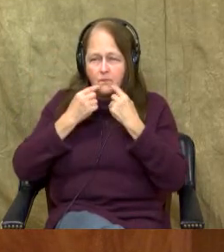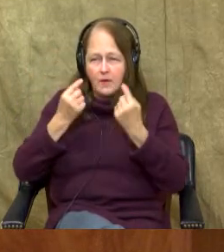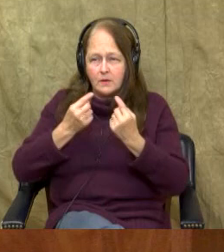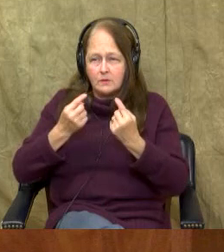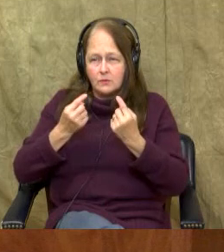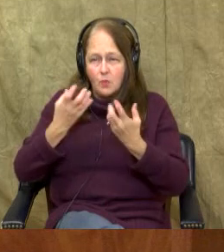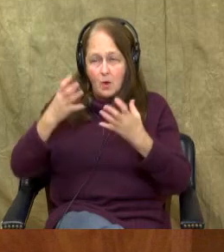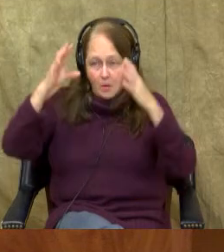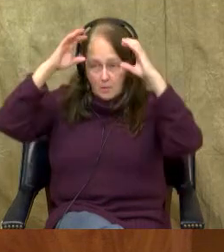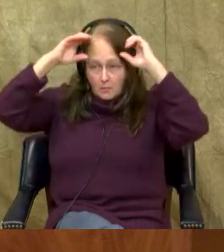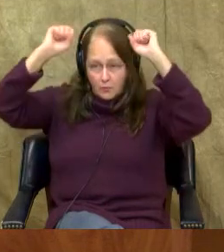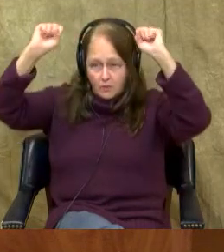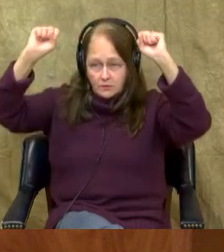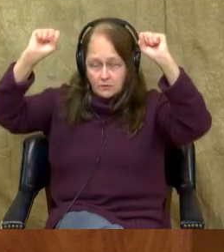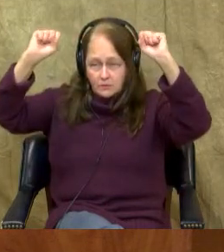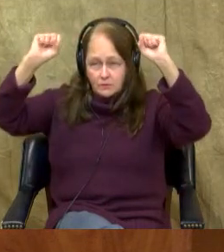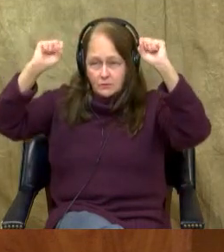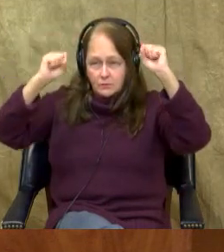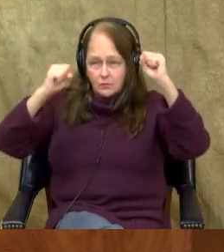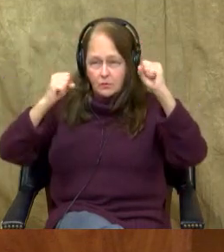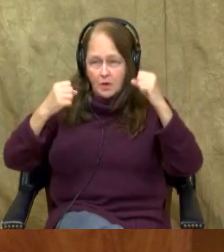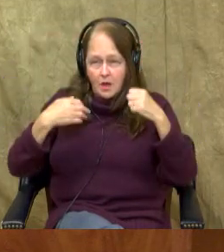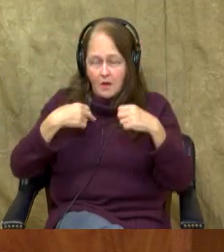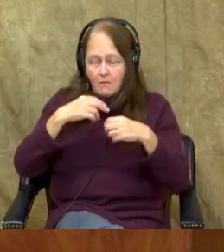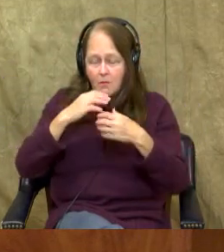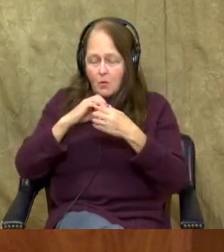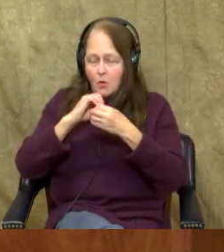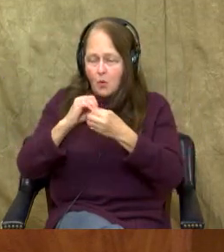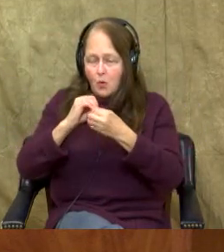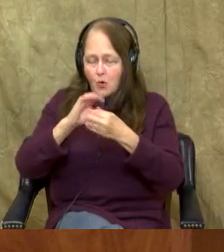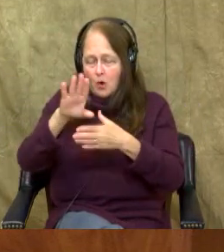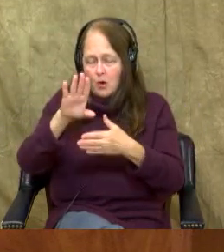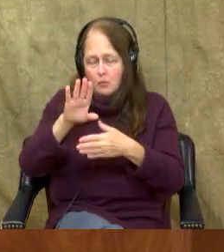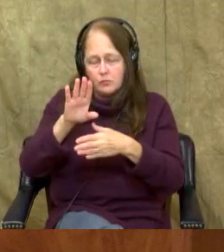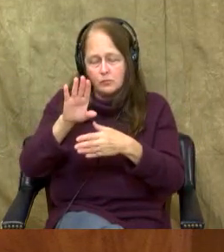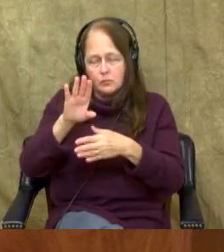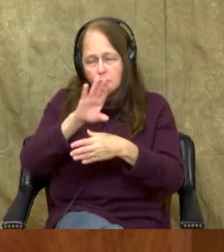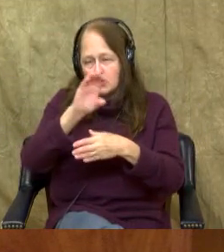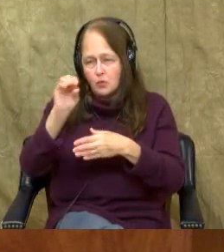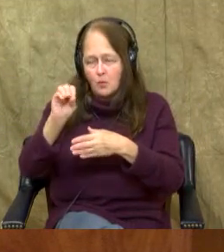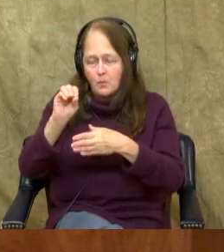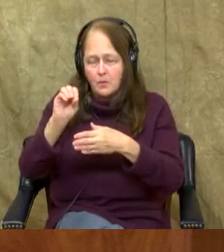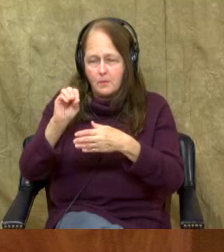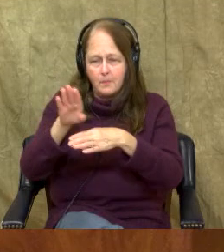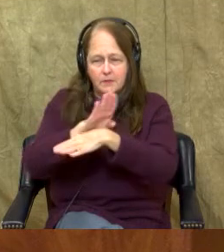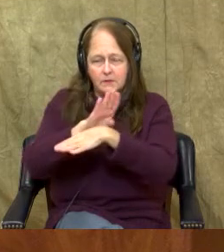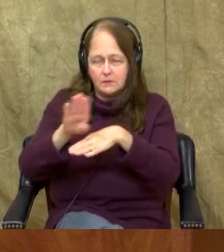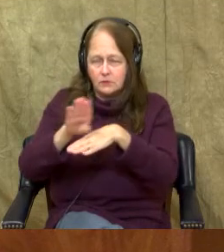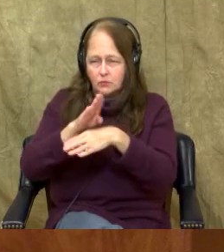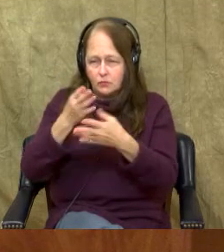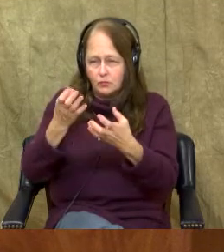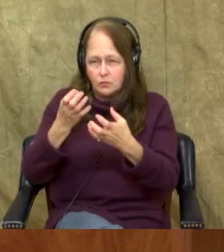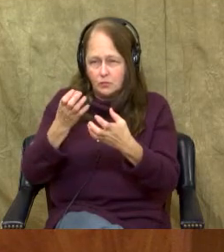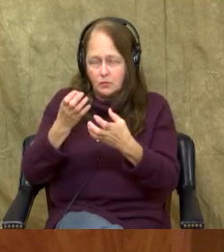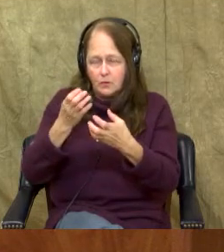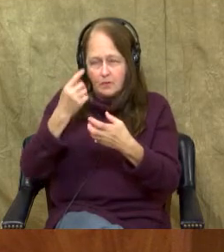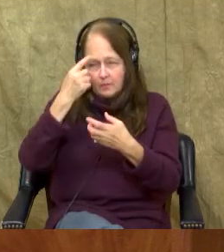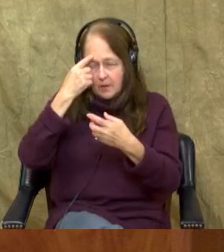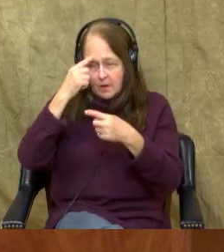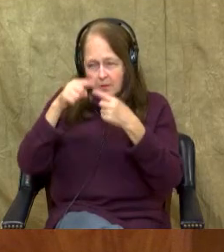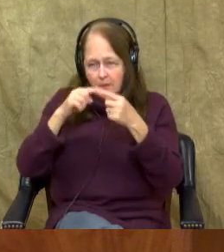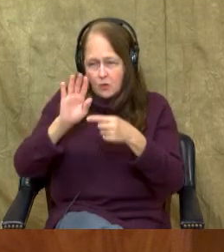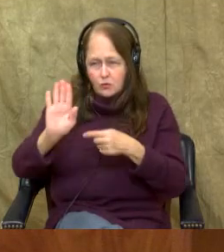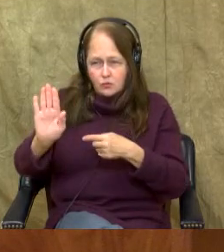to be president? Do you want to simply own your own company? What do you want? Take a few seconds and think about your